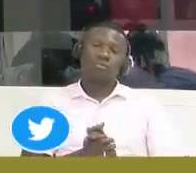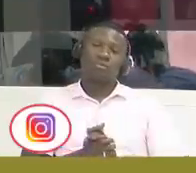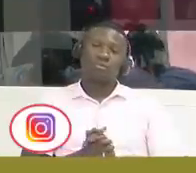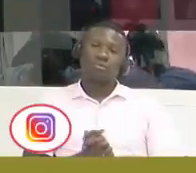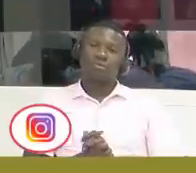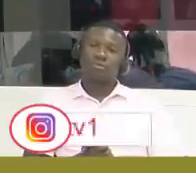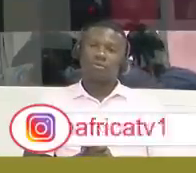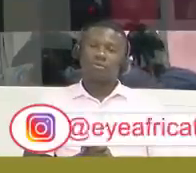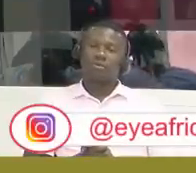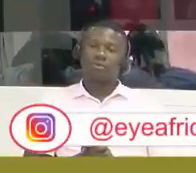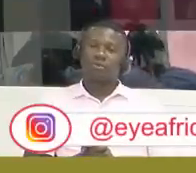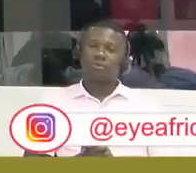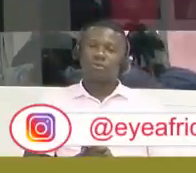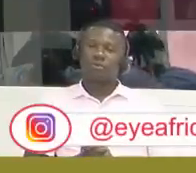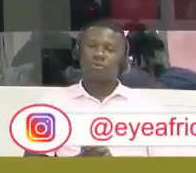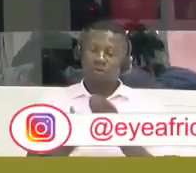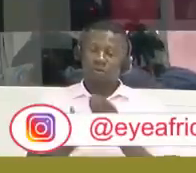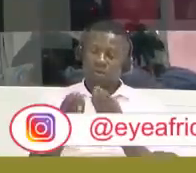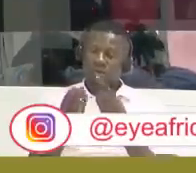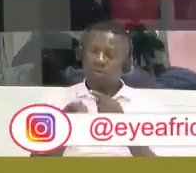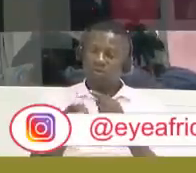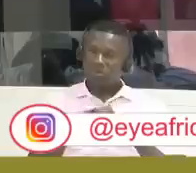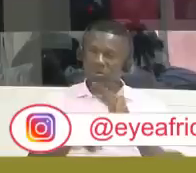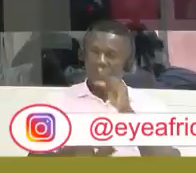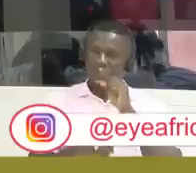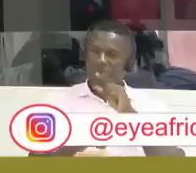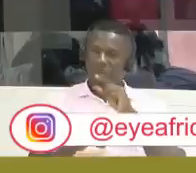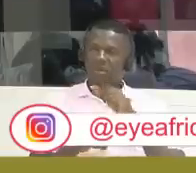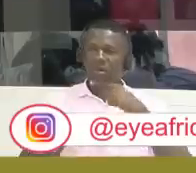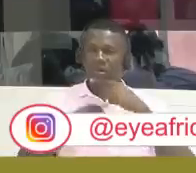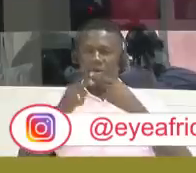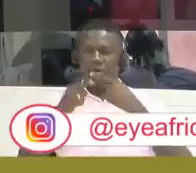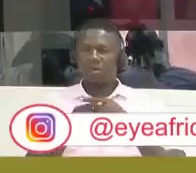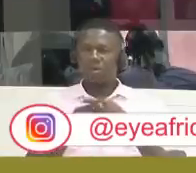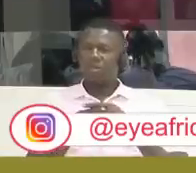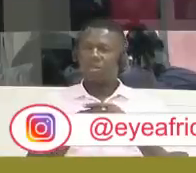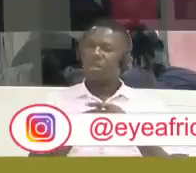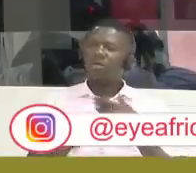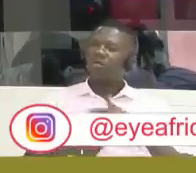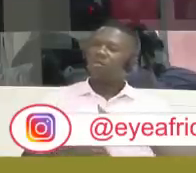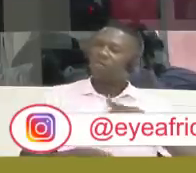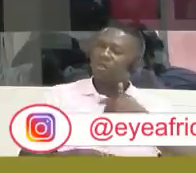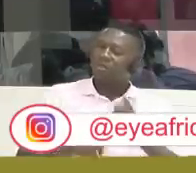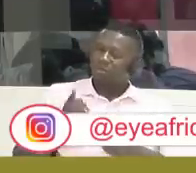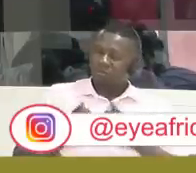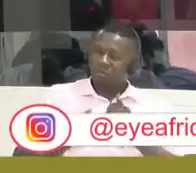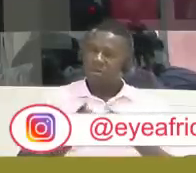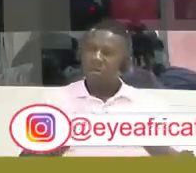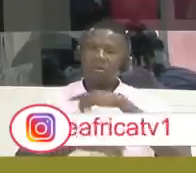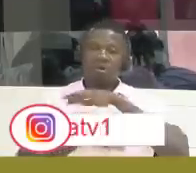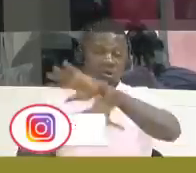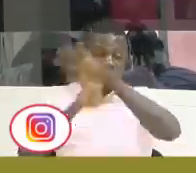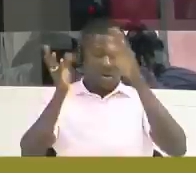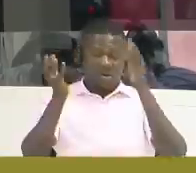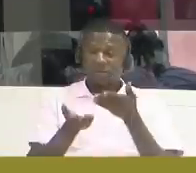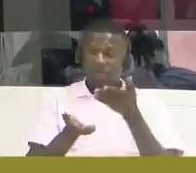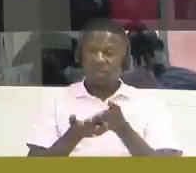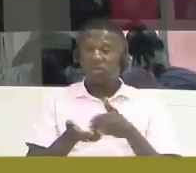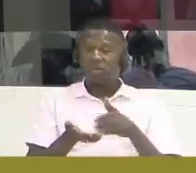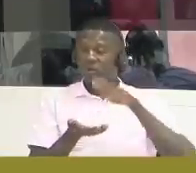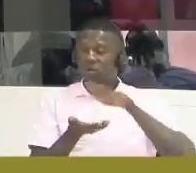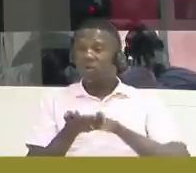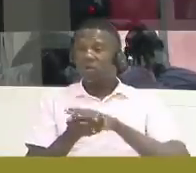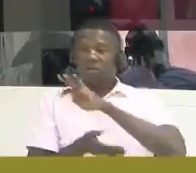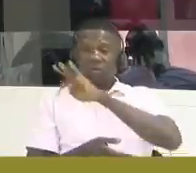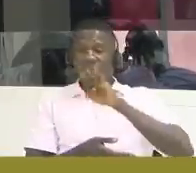You've told us a little bit about the impact of all of these on the family